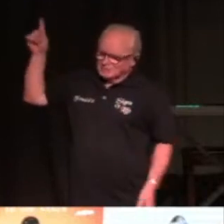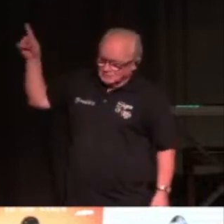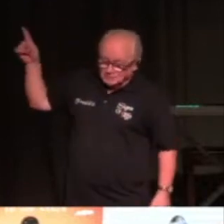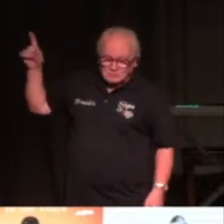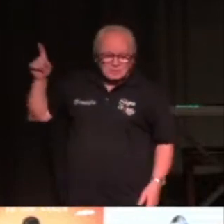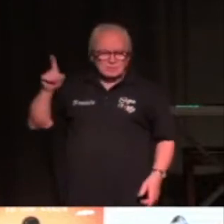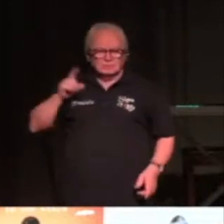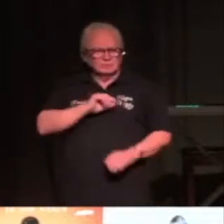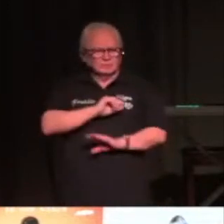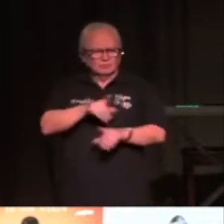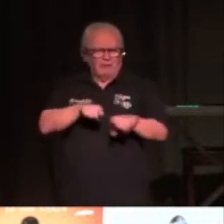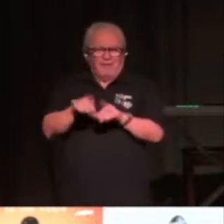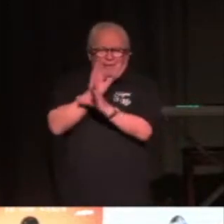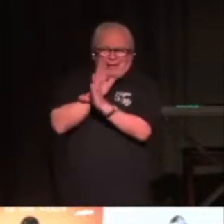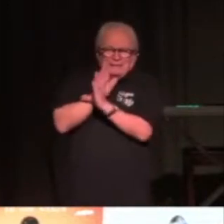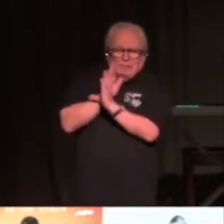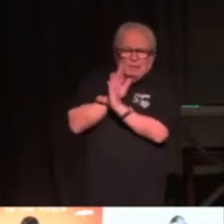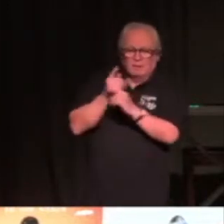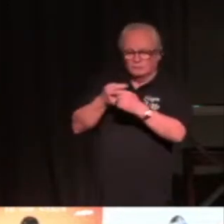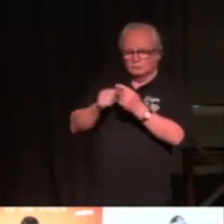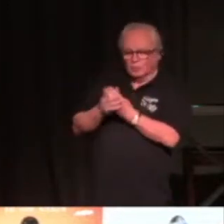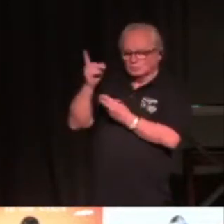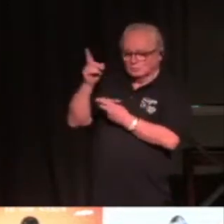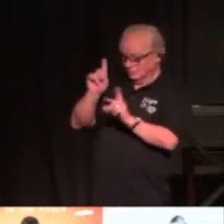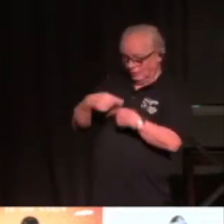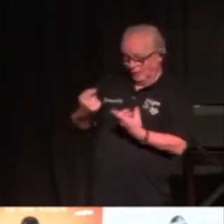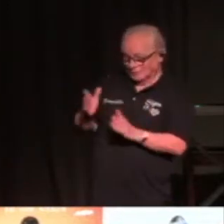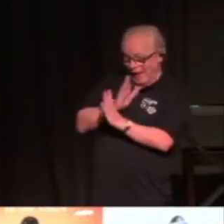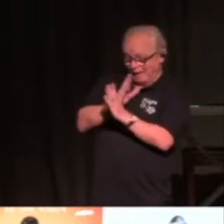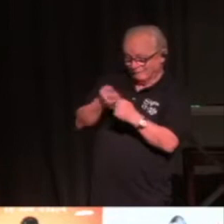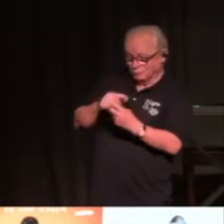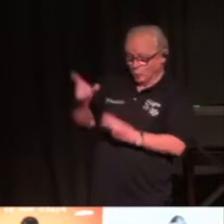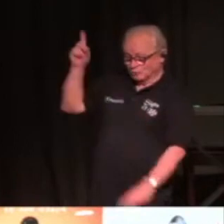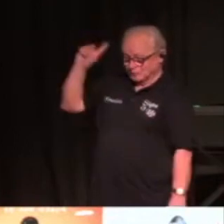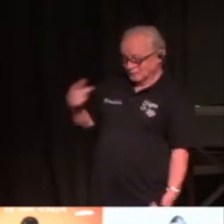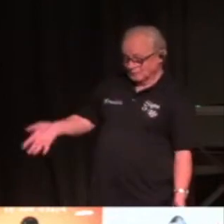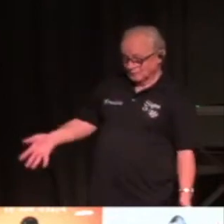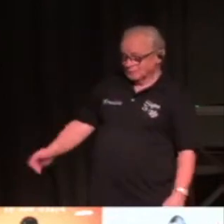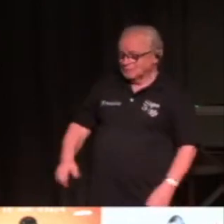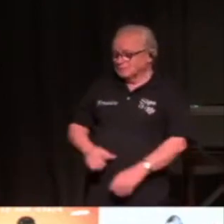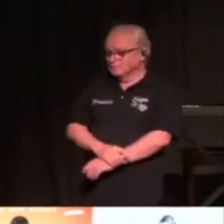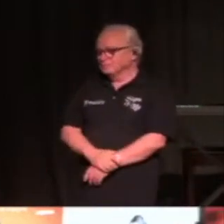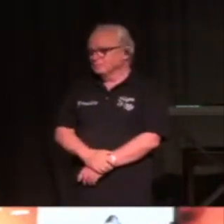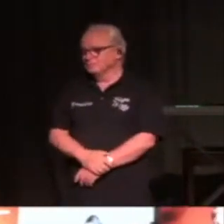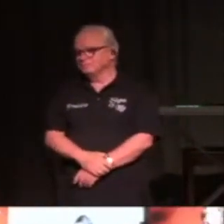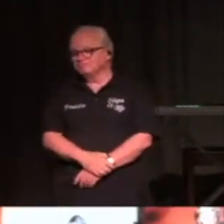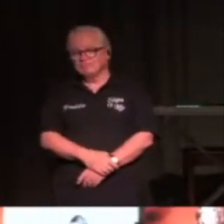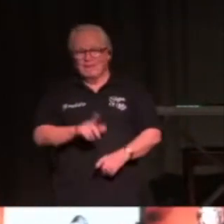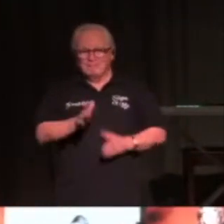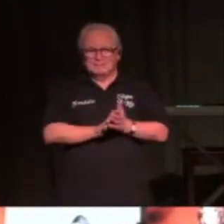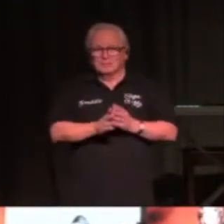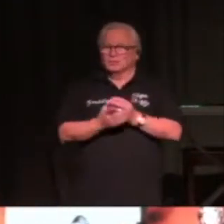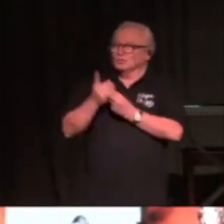And so don't be hiding from him. You can't hide from him. This is a God